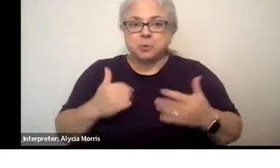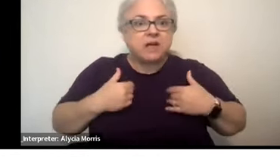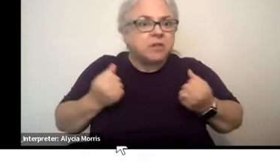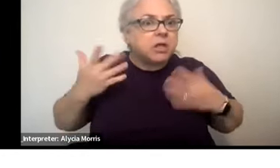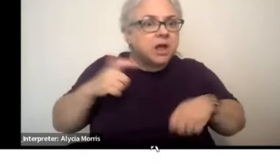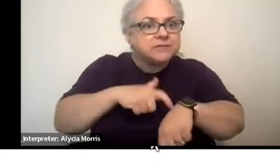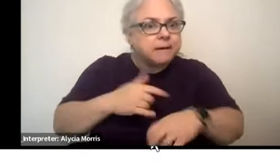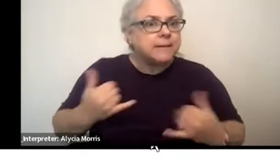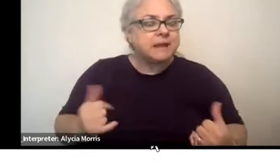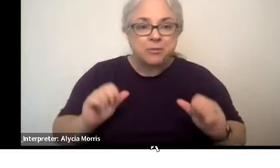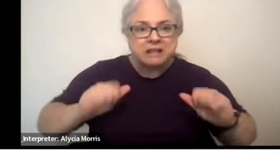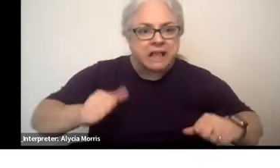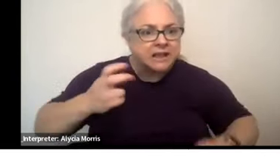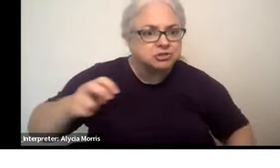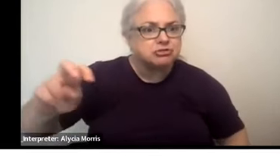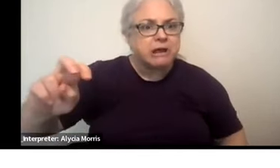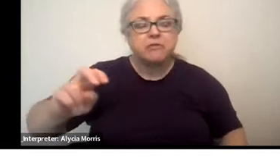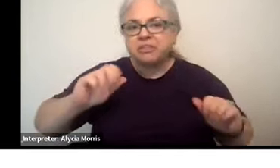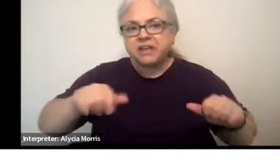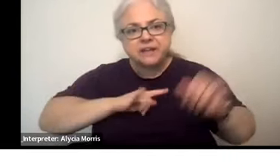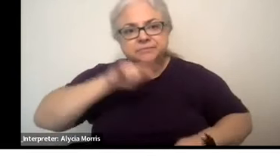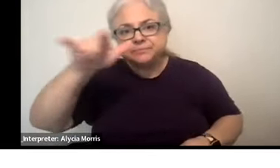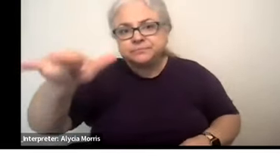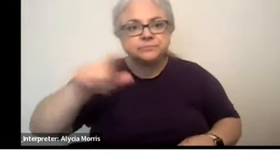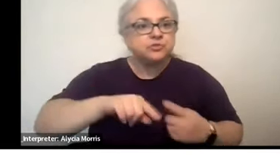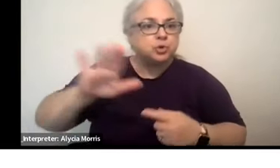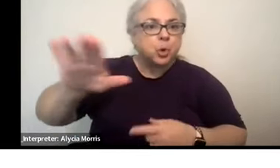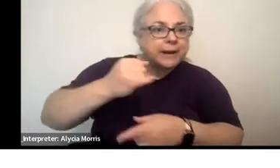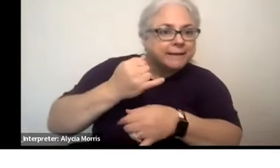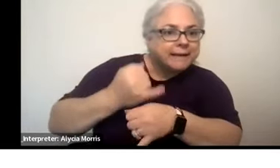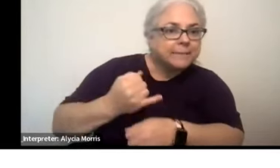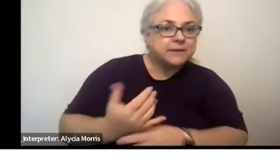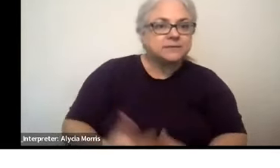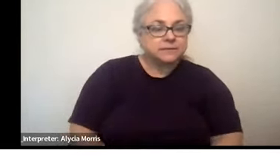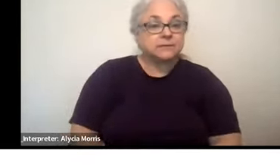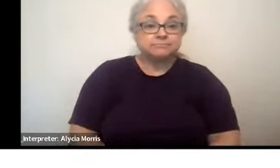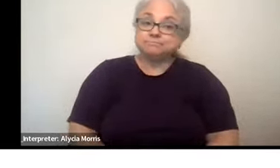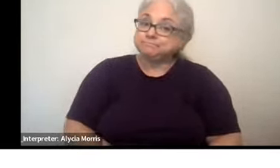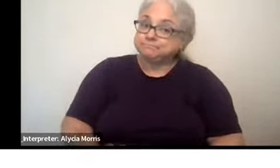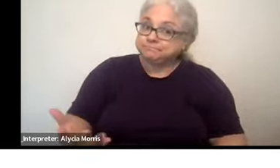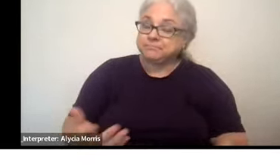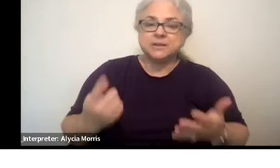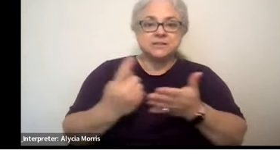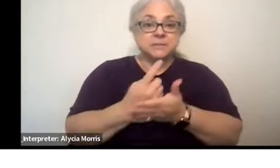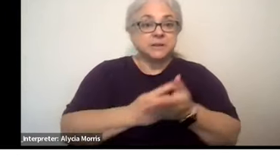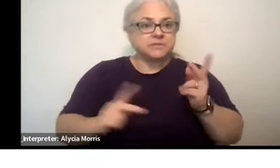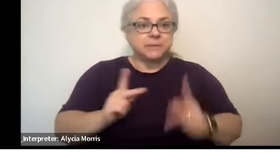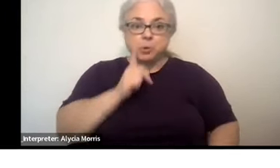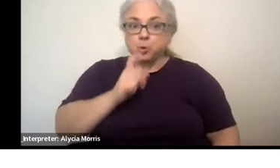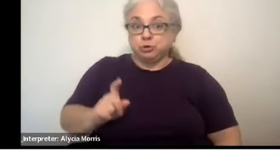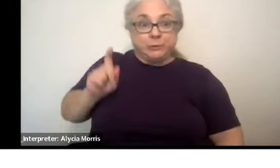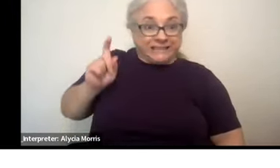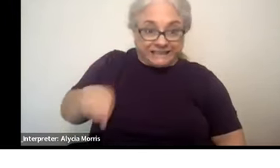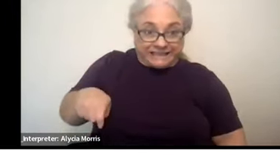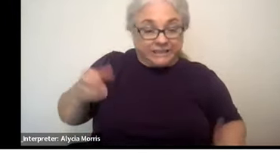time for traveling over to your campus. So sometimes you'll find that some of the very people that you need to have